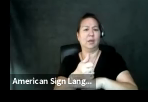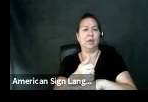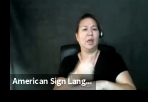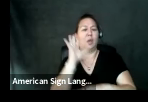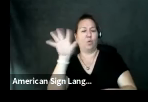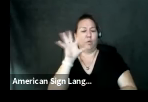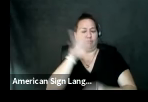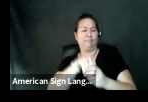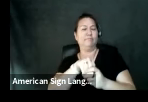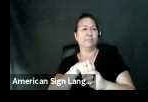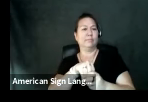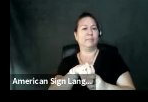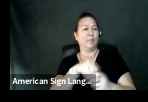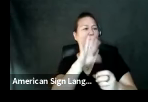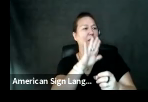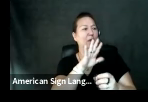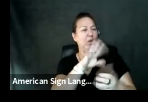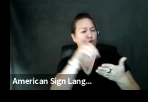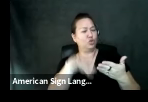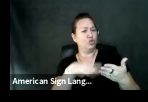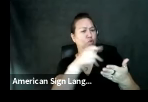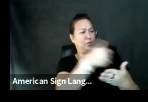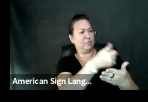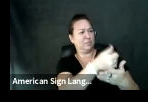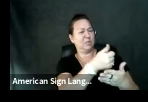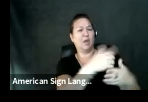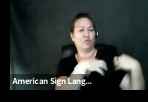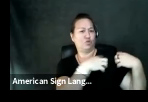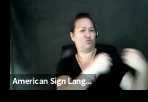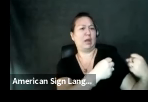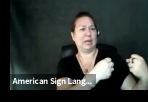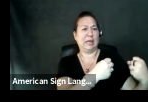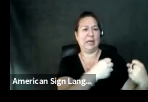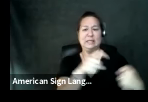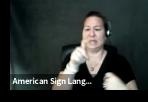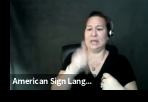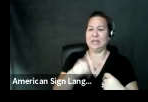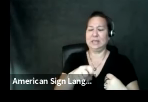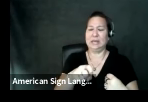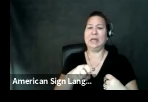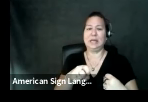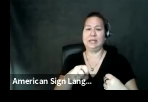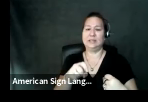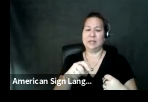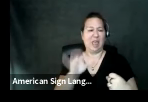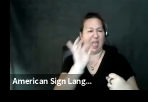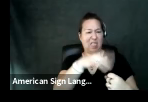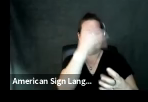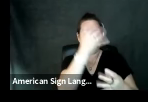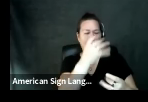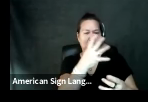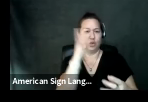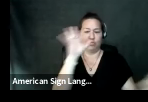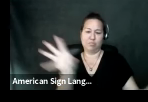the student's needs, and from from that input of strengths and needs, we develop targeted goals. And we